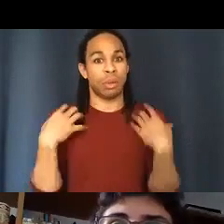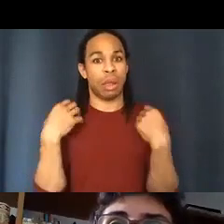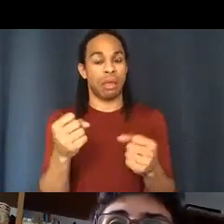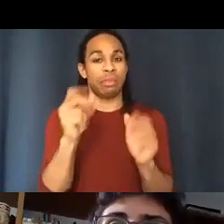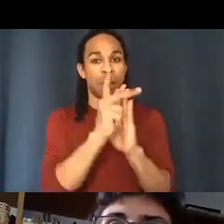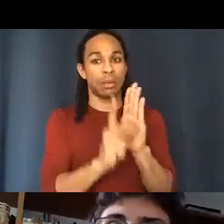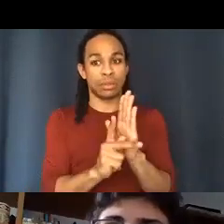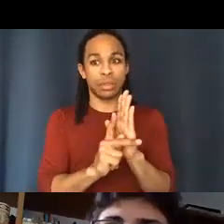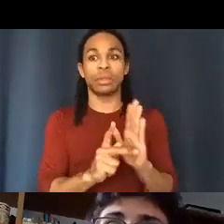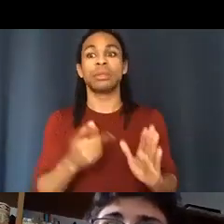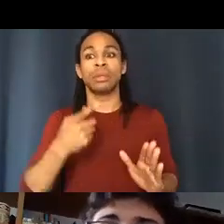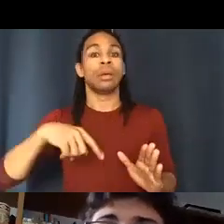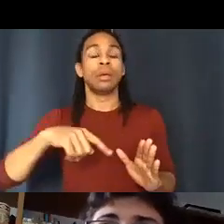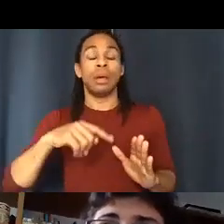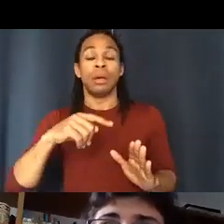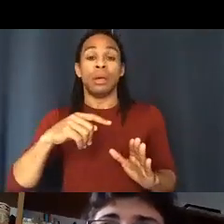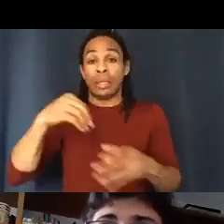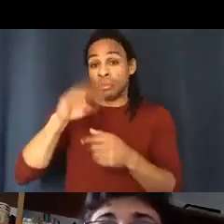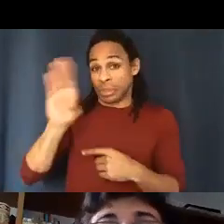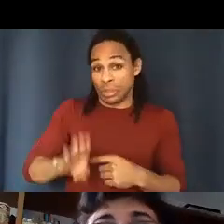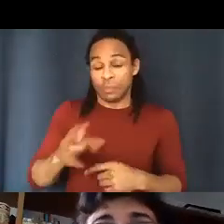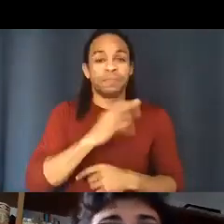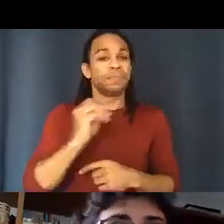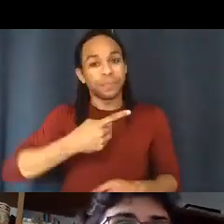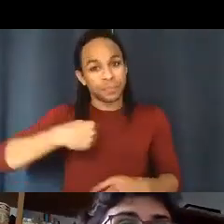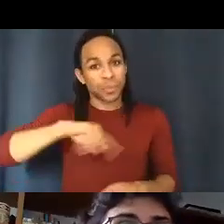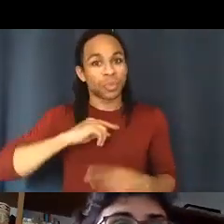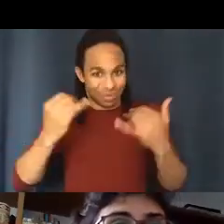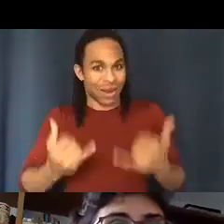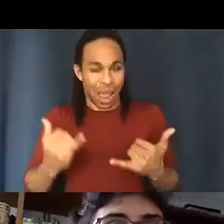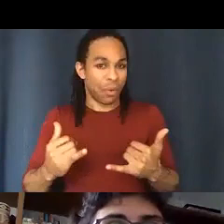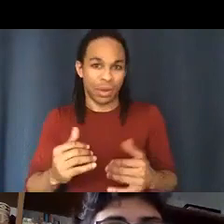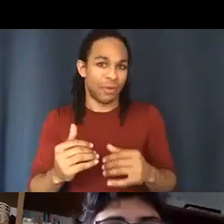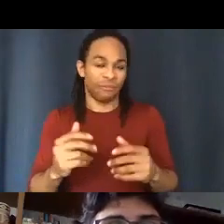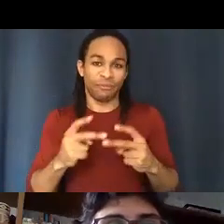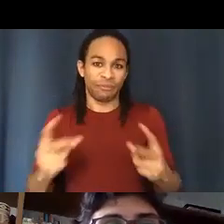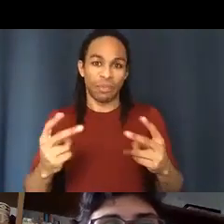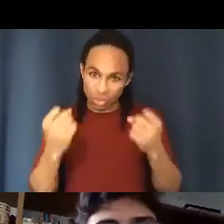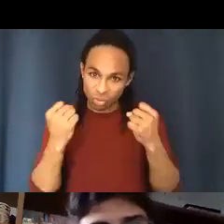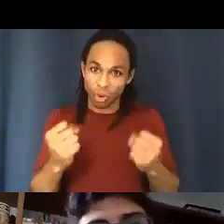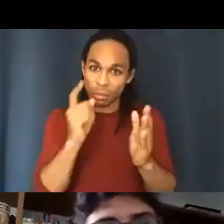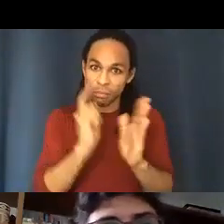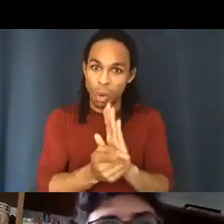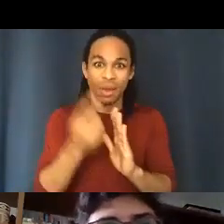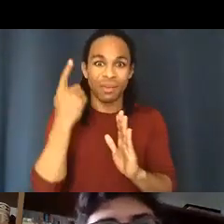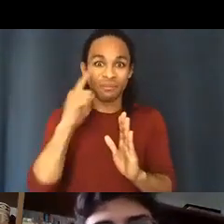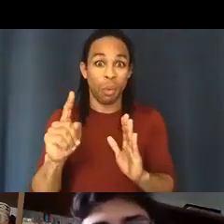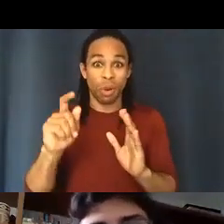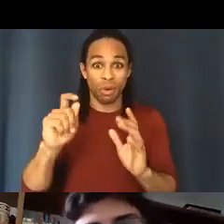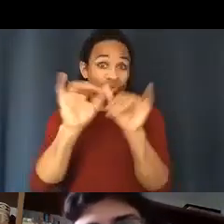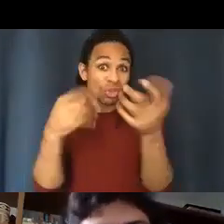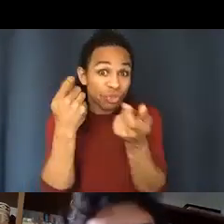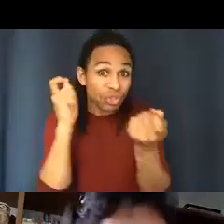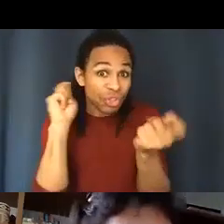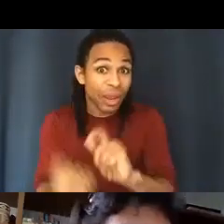very strong movement of advocacy for structural change. Next, please. So this is the organization.